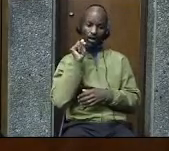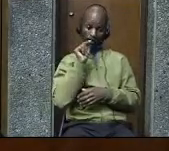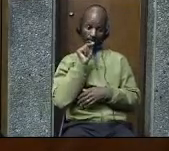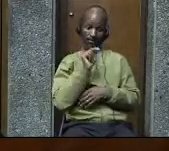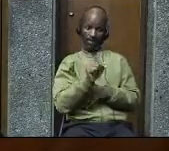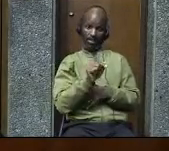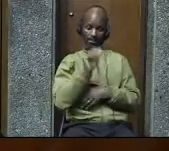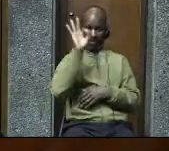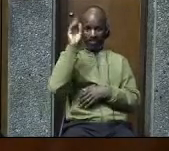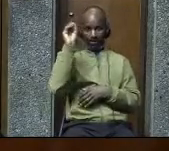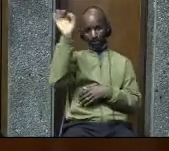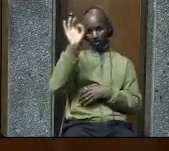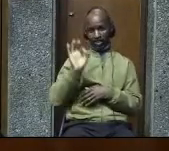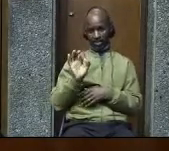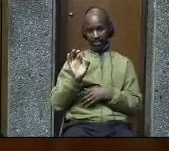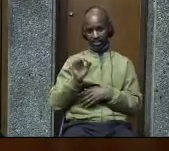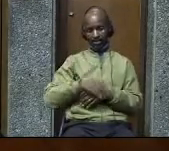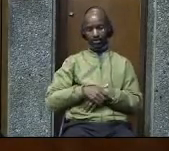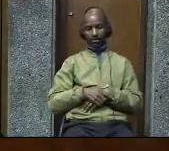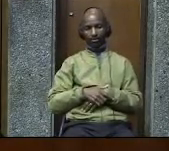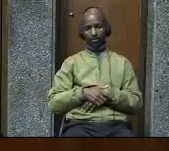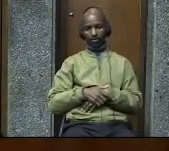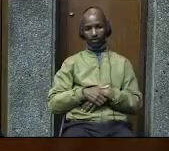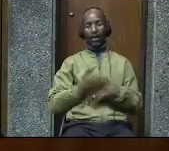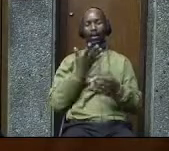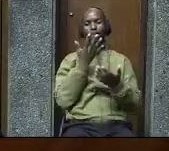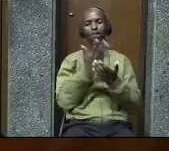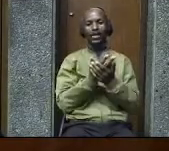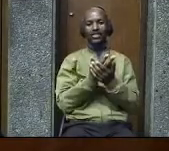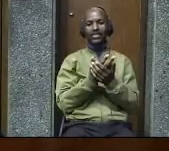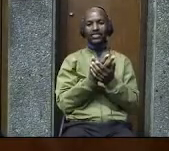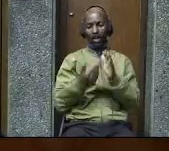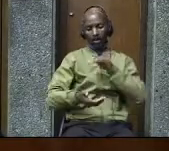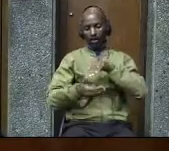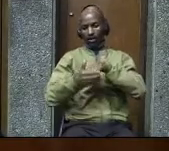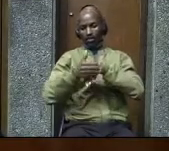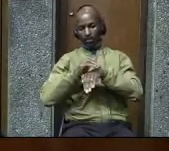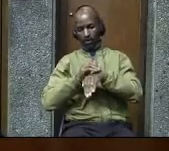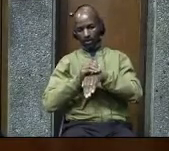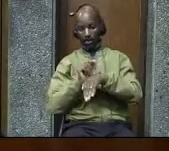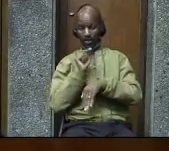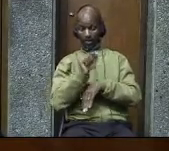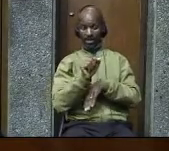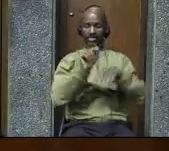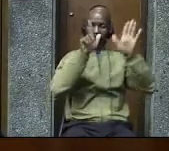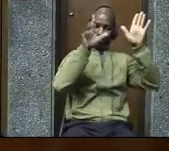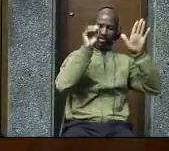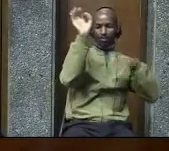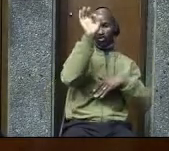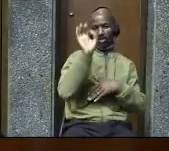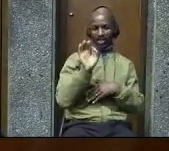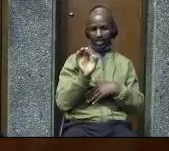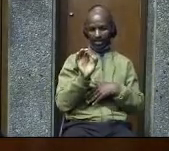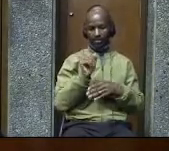that 30% must accommodate that